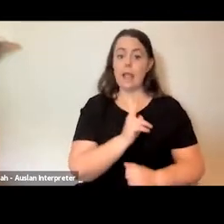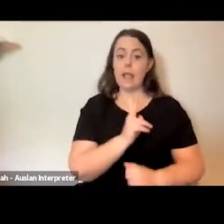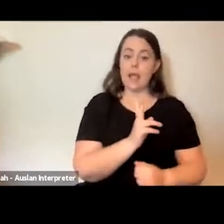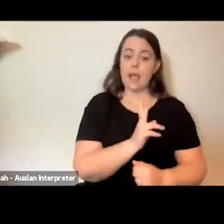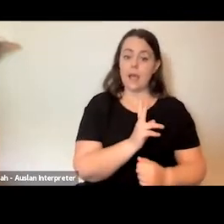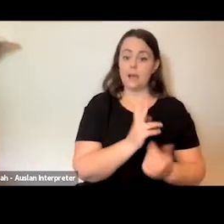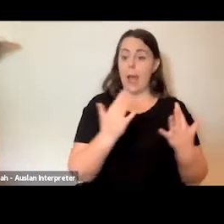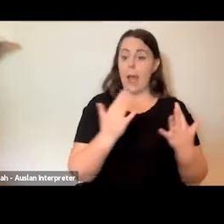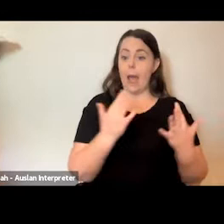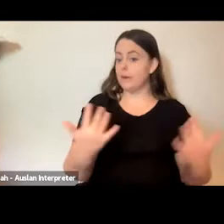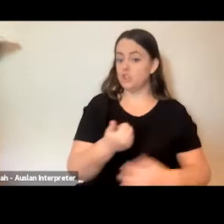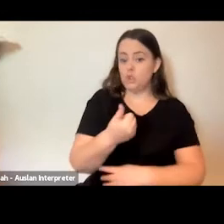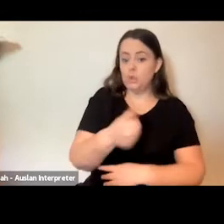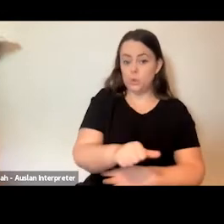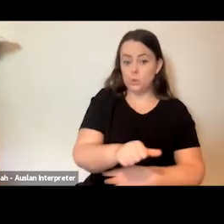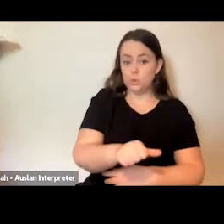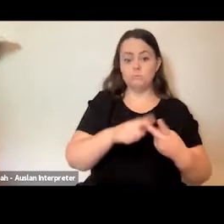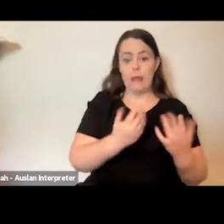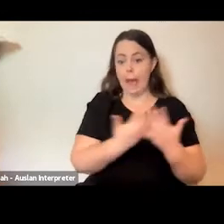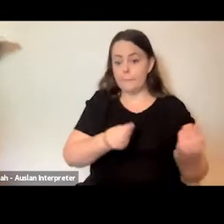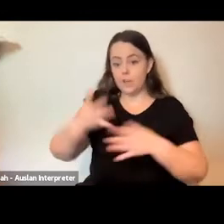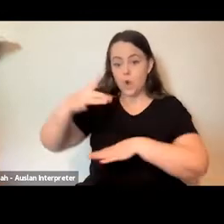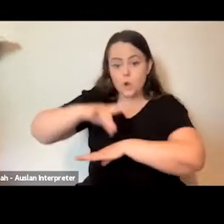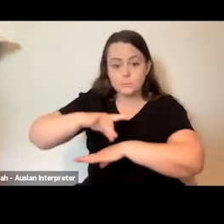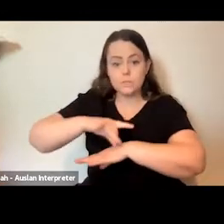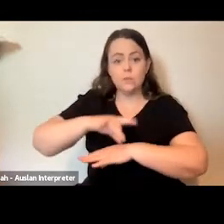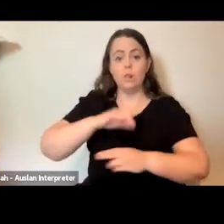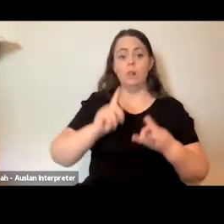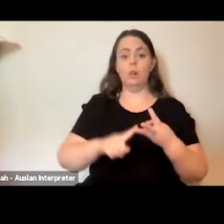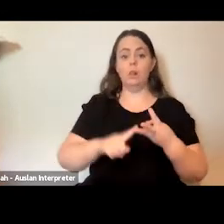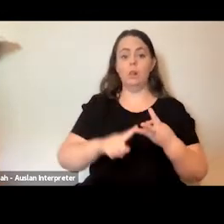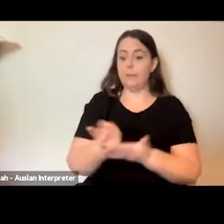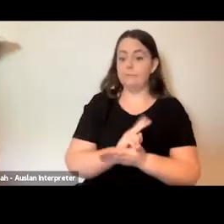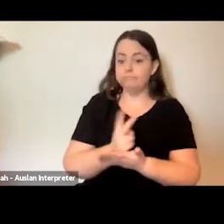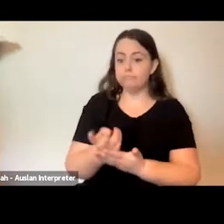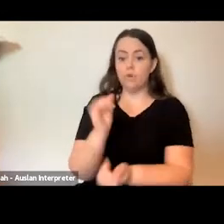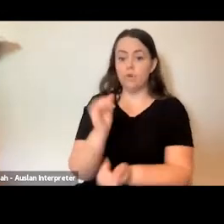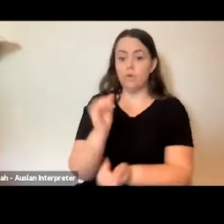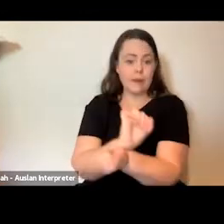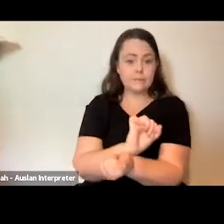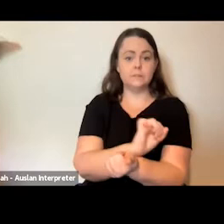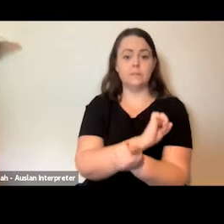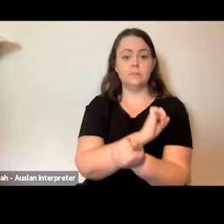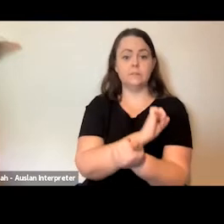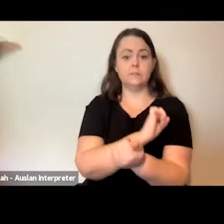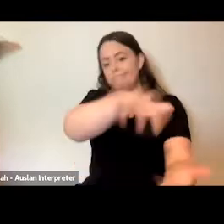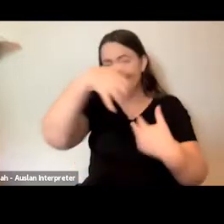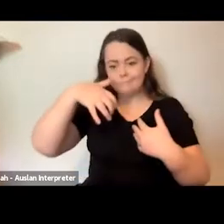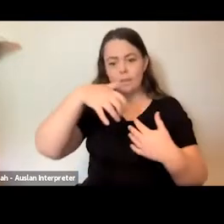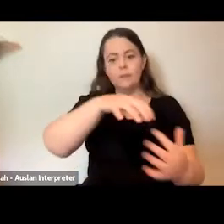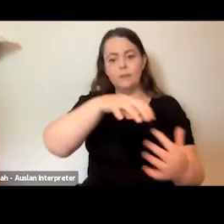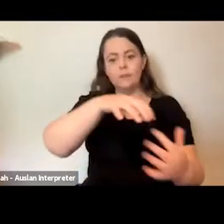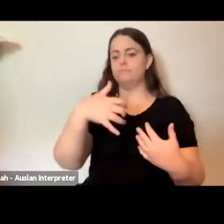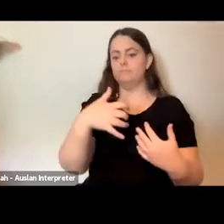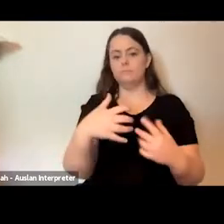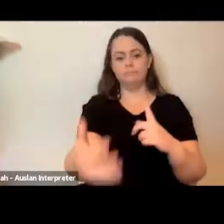treatment. And essentially they found that all of these have been increasing over time. And those kind of increases have been